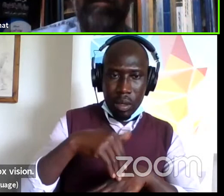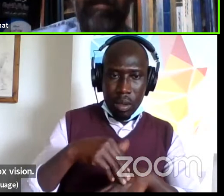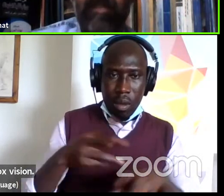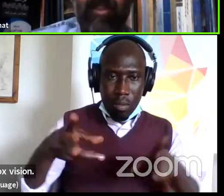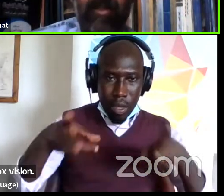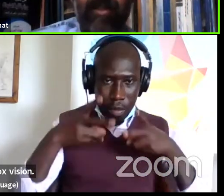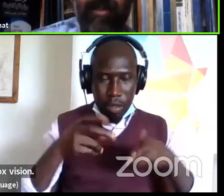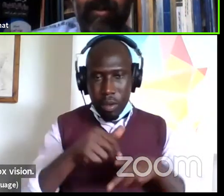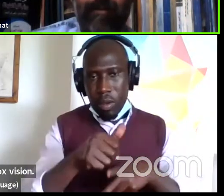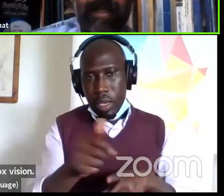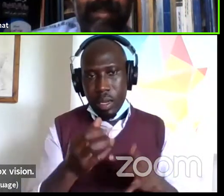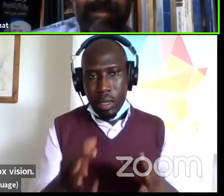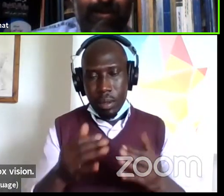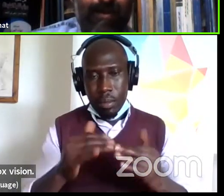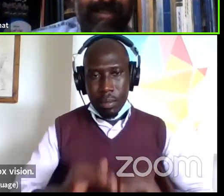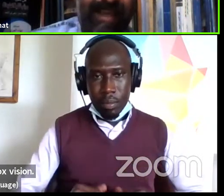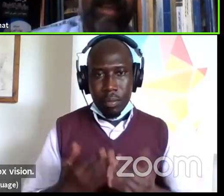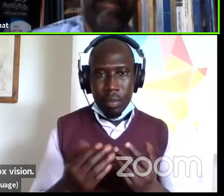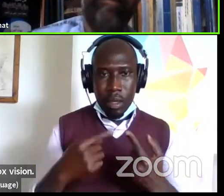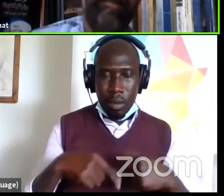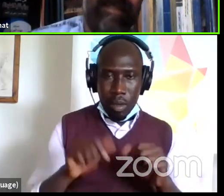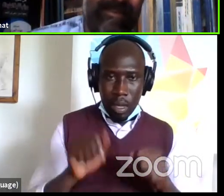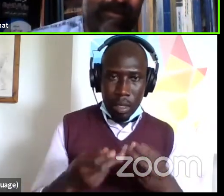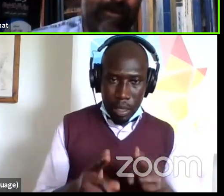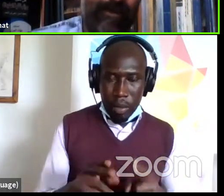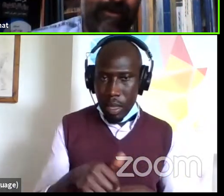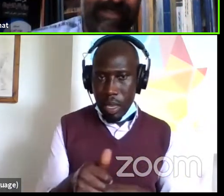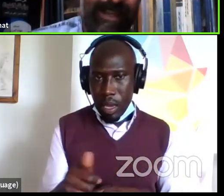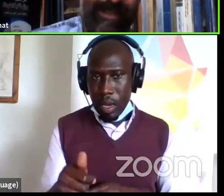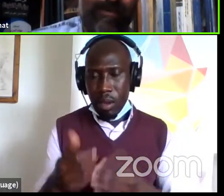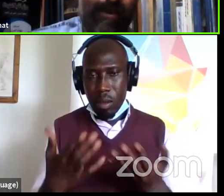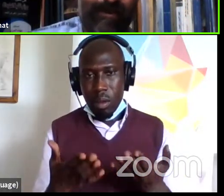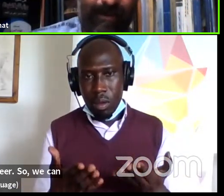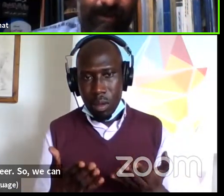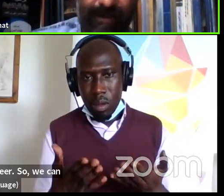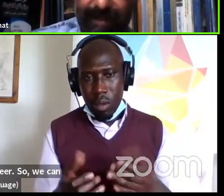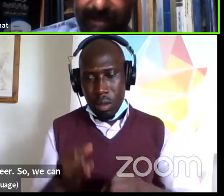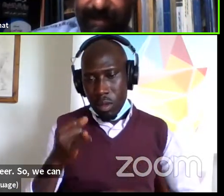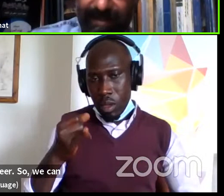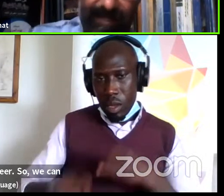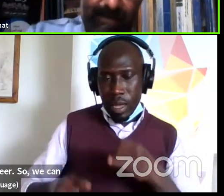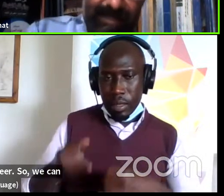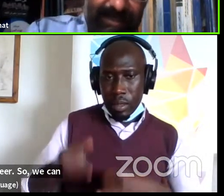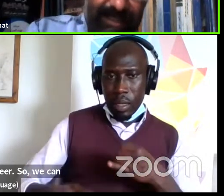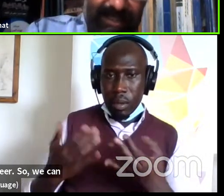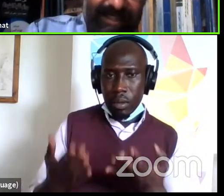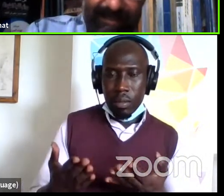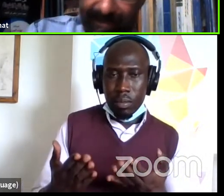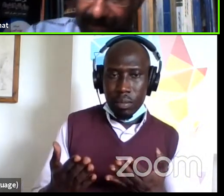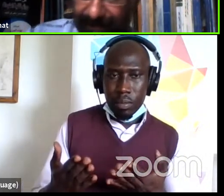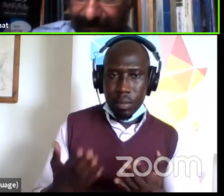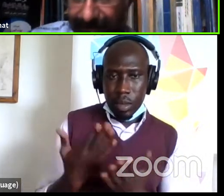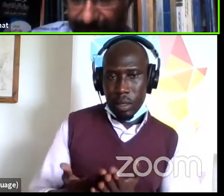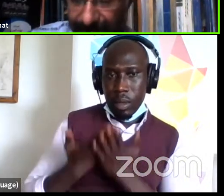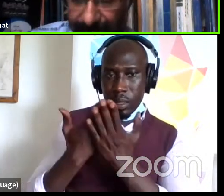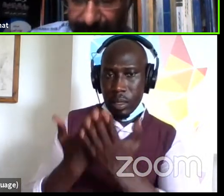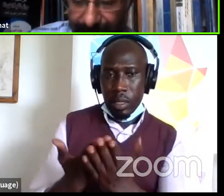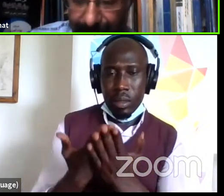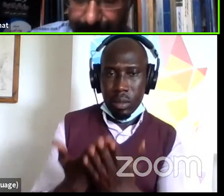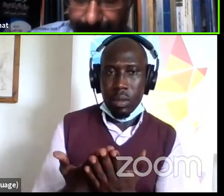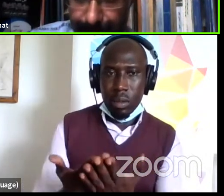general. So we can start with Aya. If you the last word for this presentation.